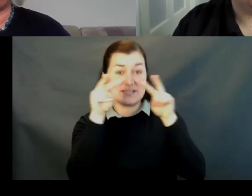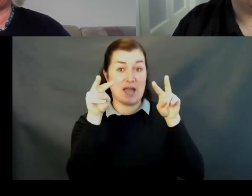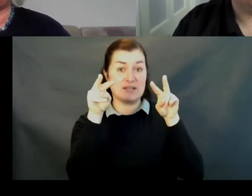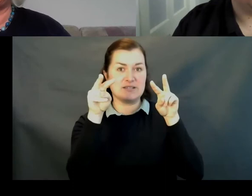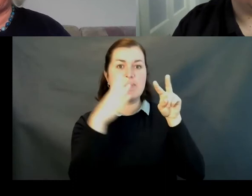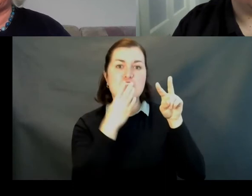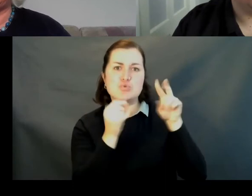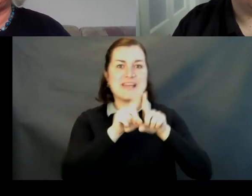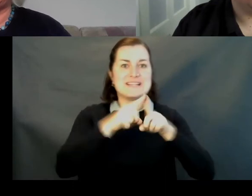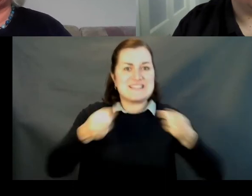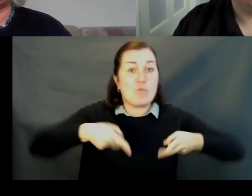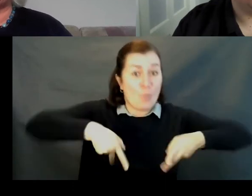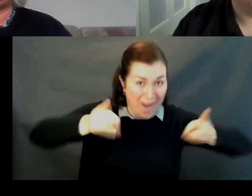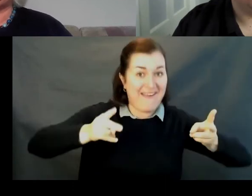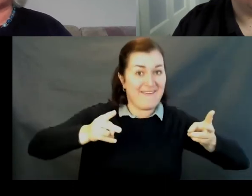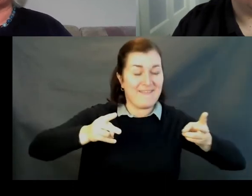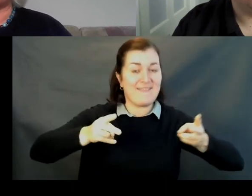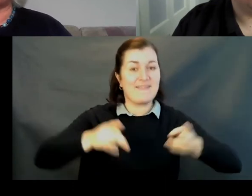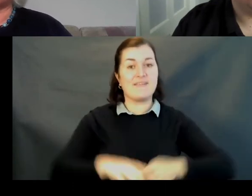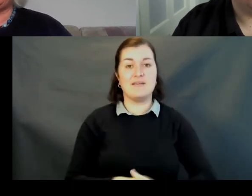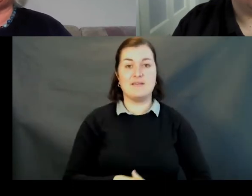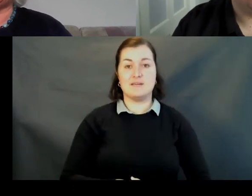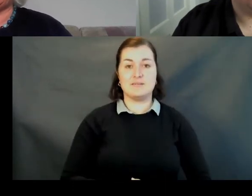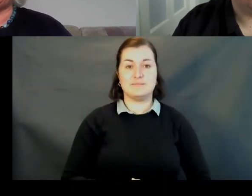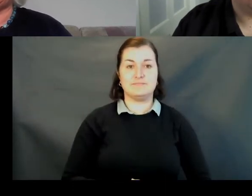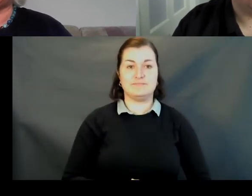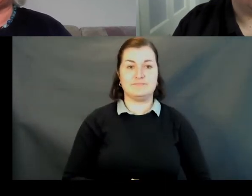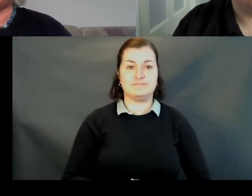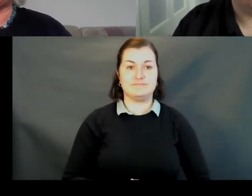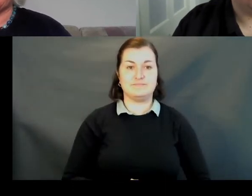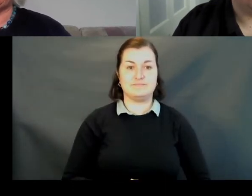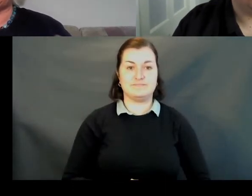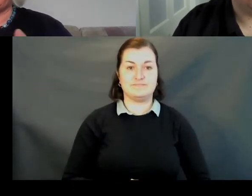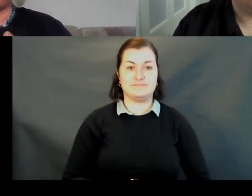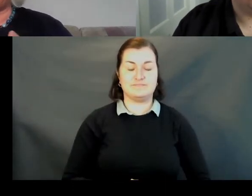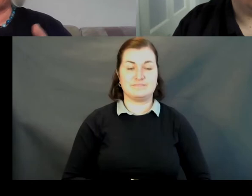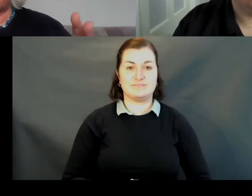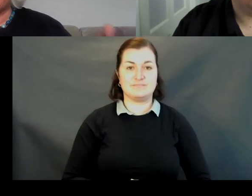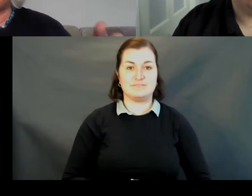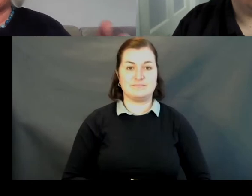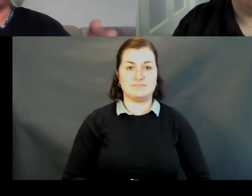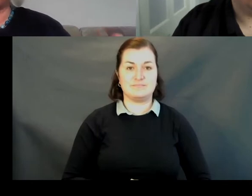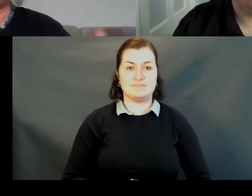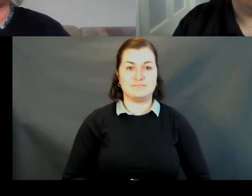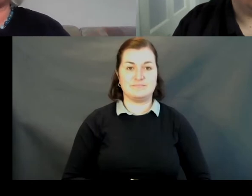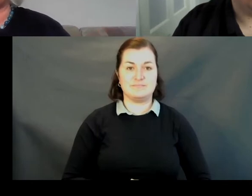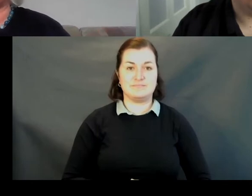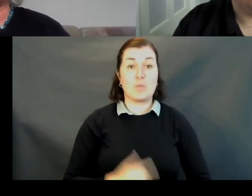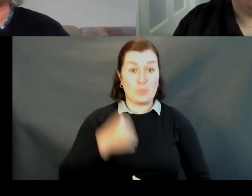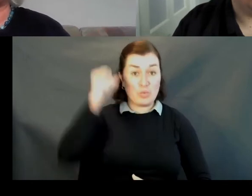has described. We know that our audiences have very, very many